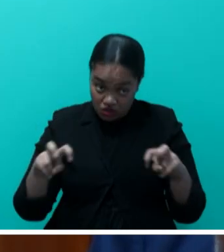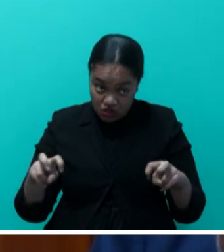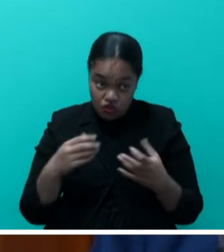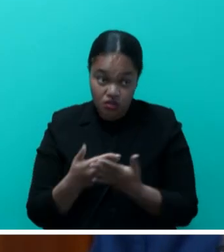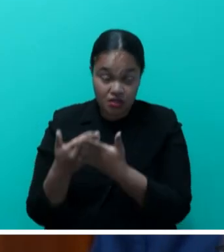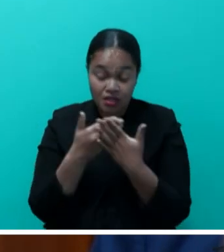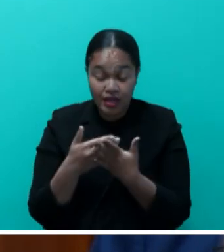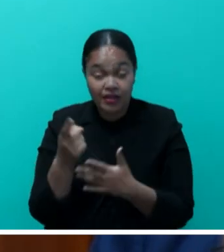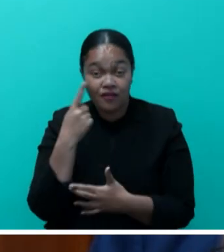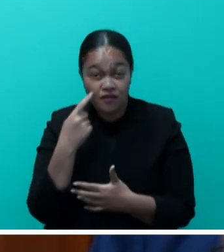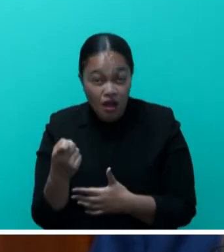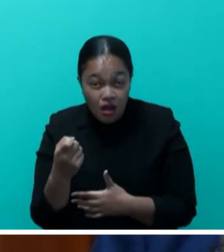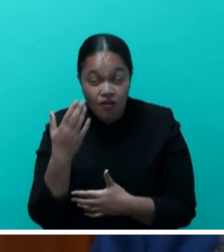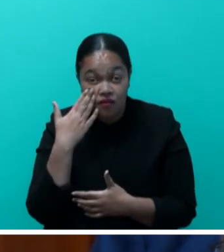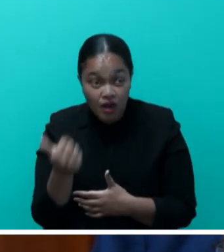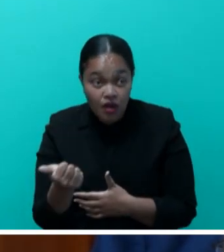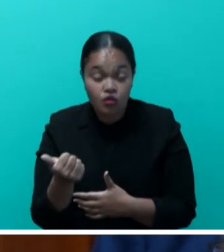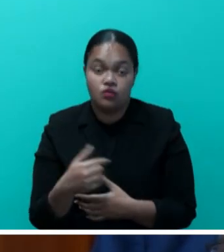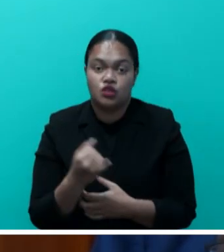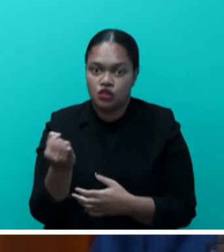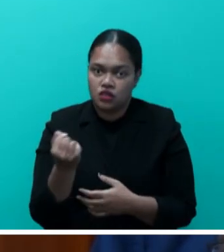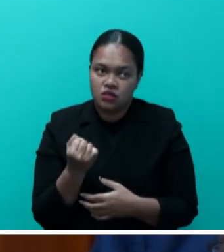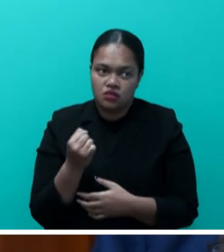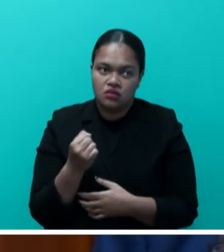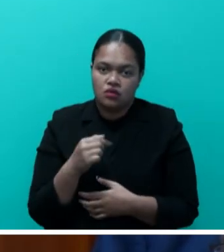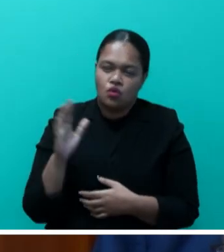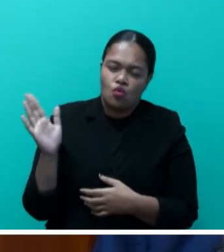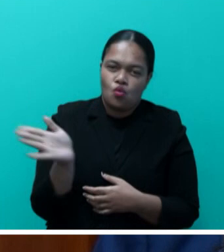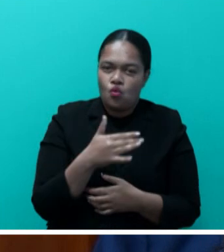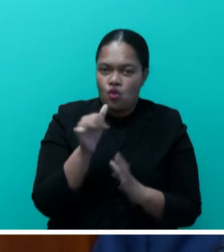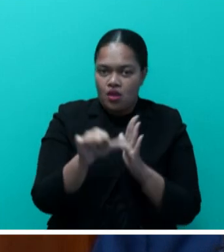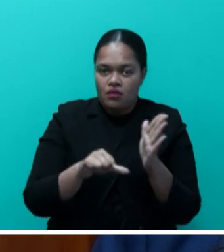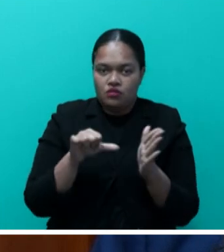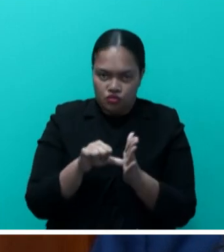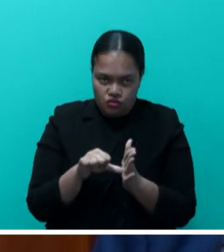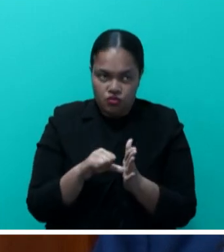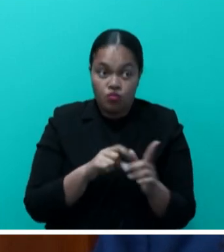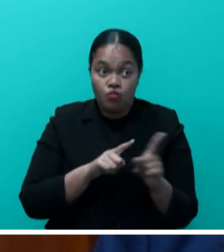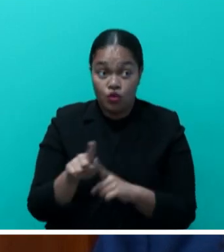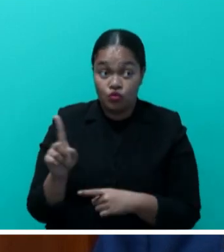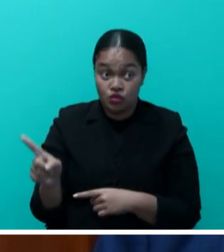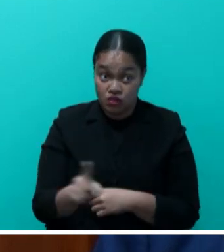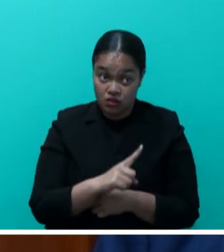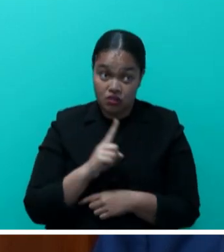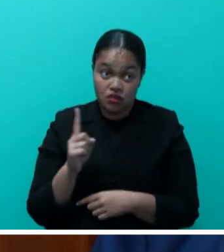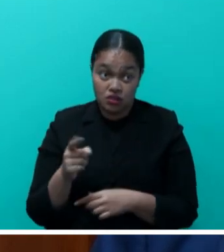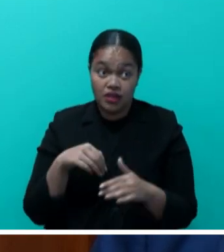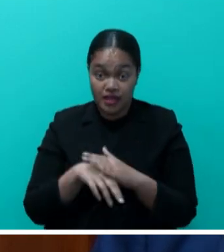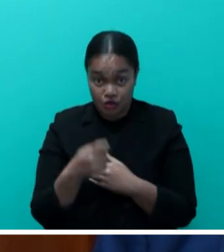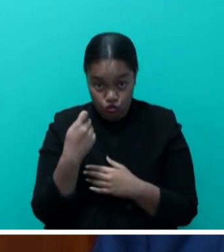have found that income inequalities is prevalent in old age, and most of us are almost in that